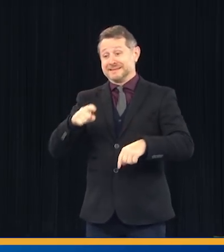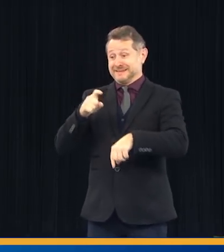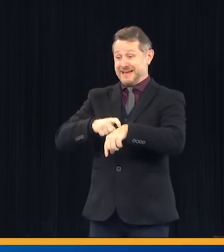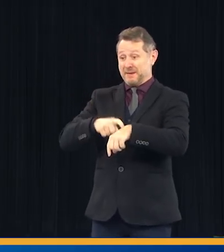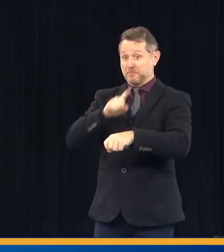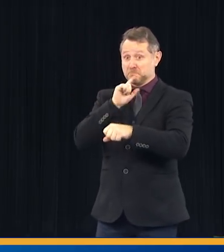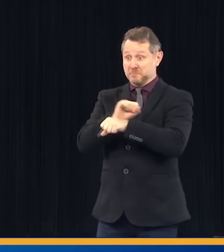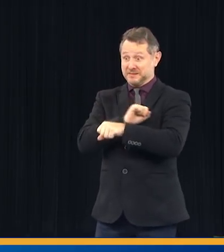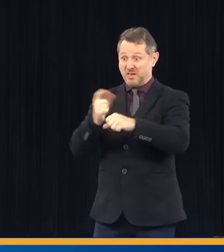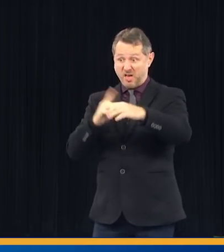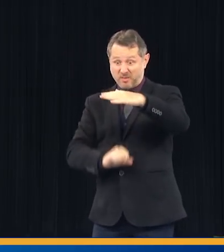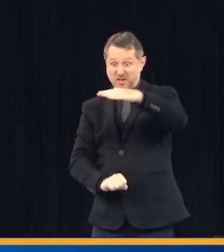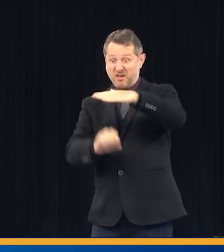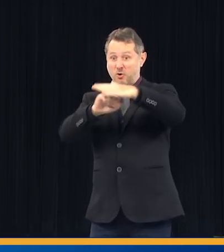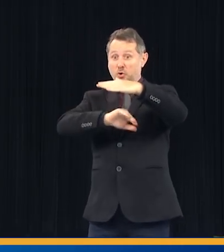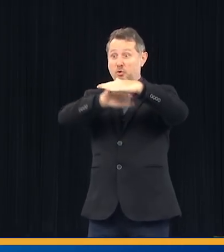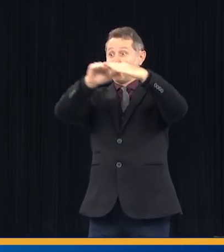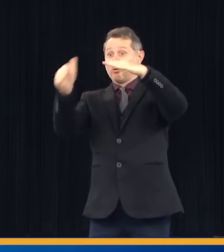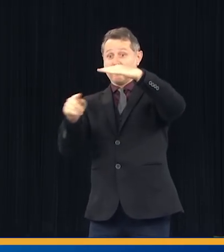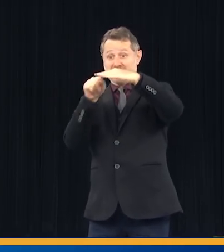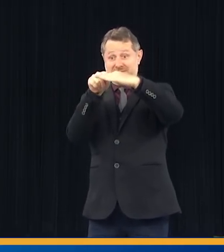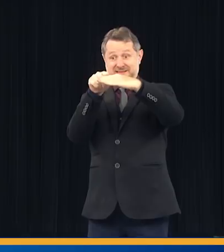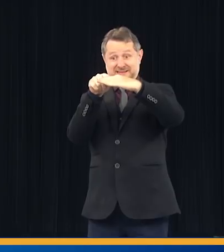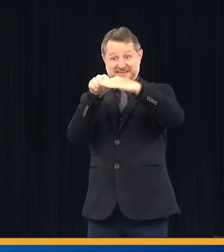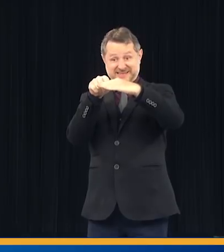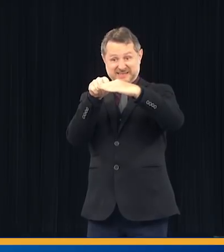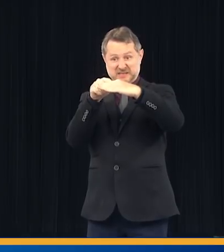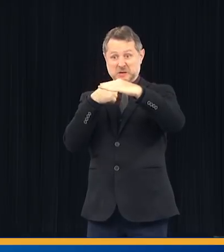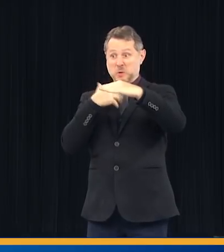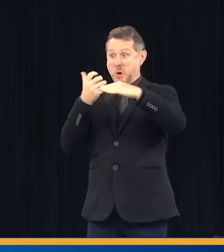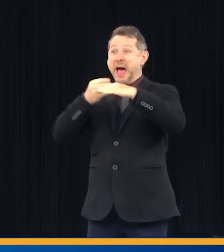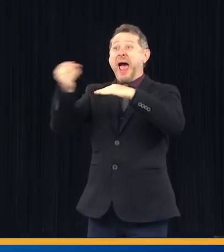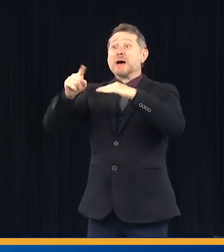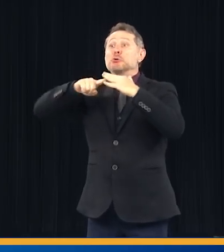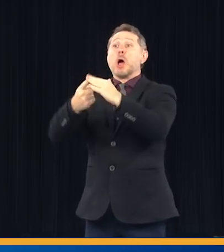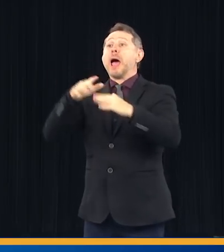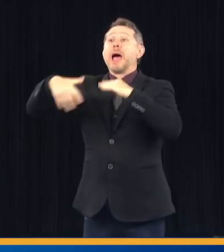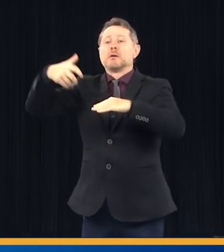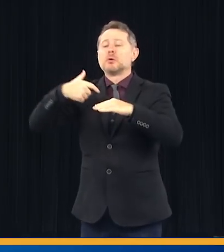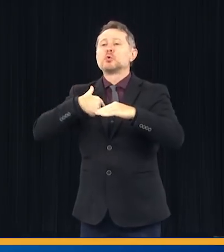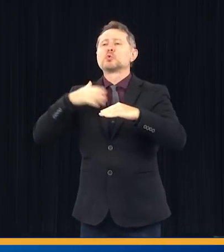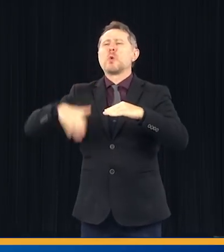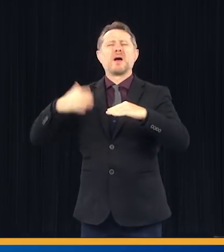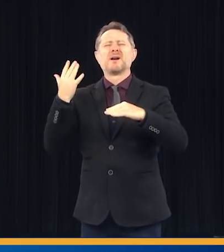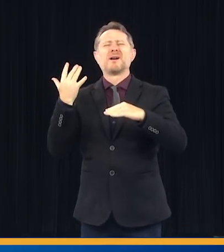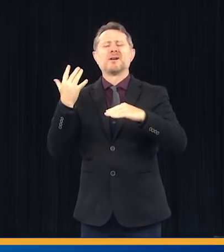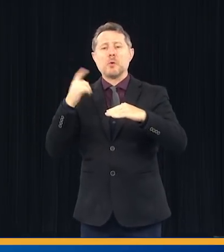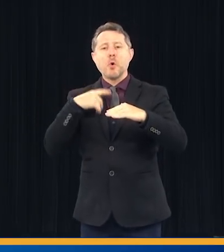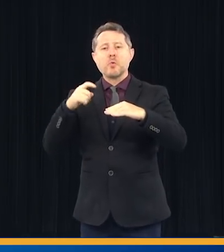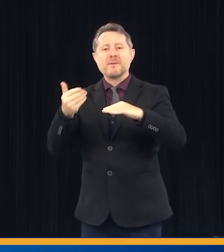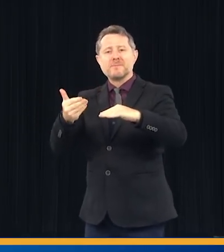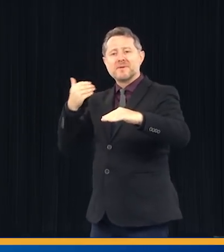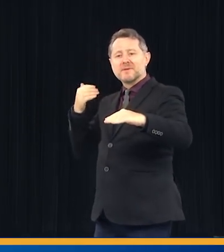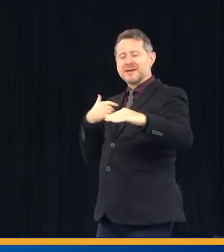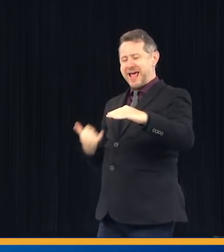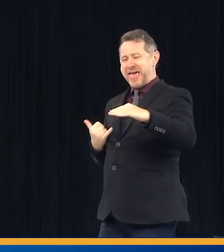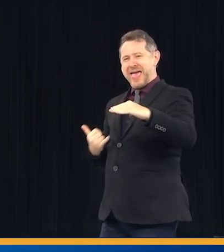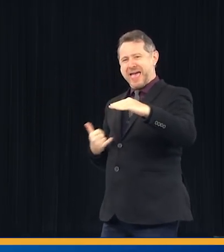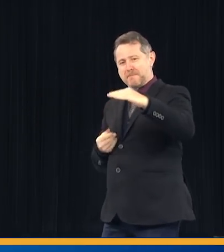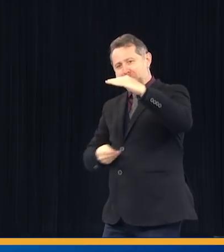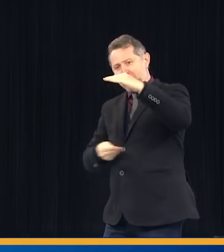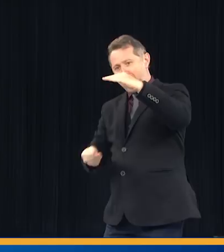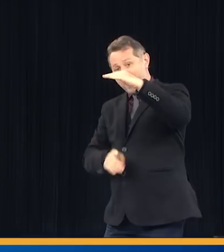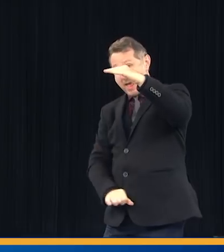it is too late to try to acquire what you need. Acquire what you need now, that's